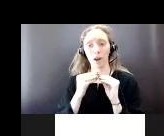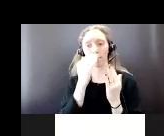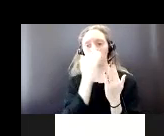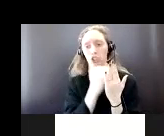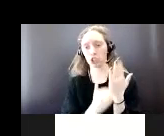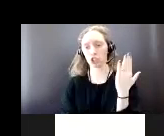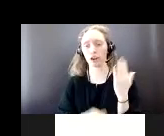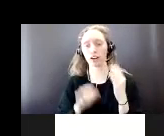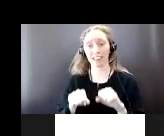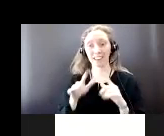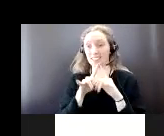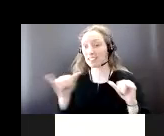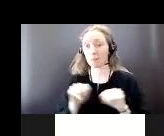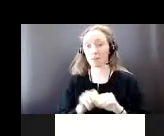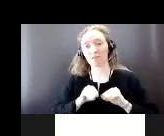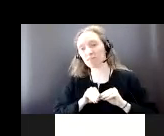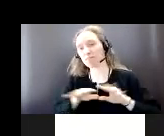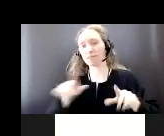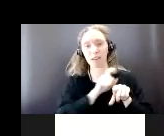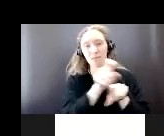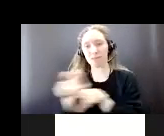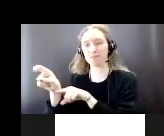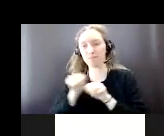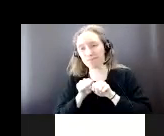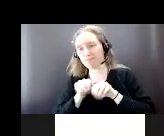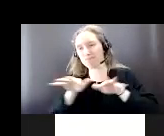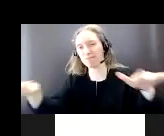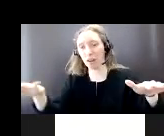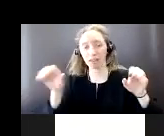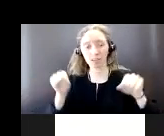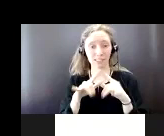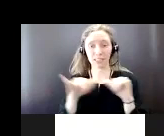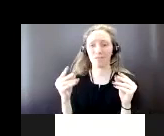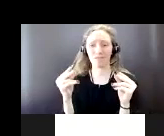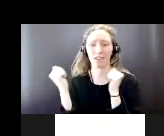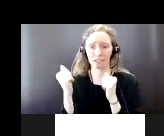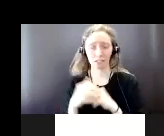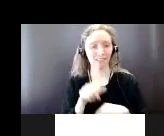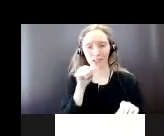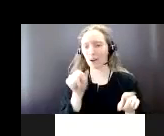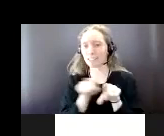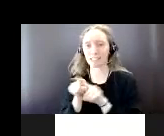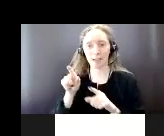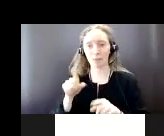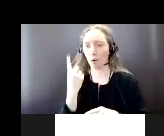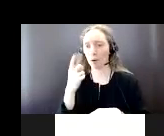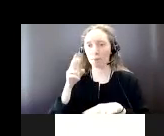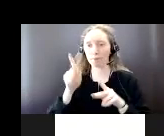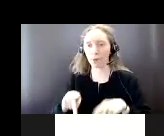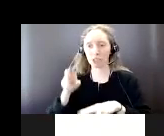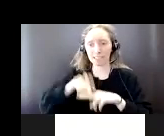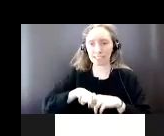number to reach the person they're calling. They have computer systems that can dial different combinations of phone numbers in